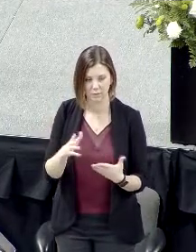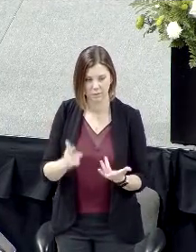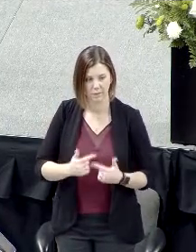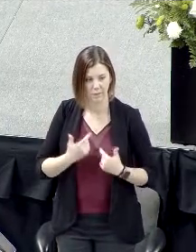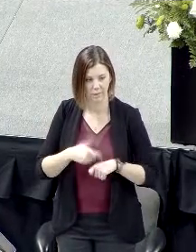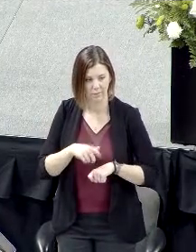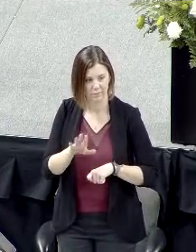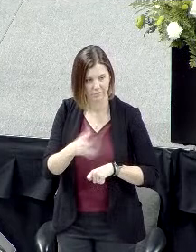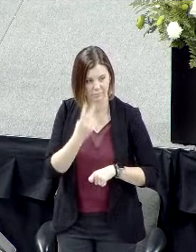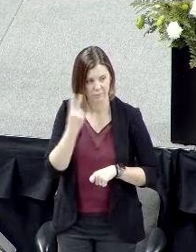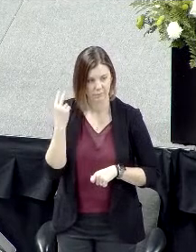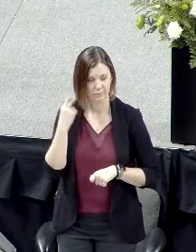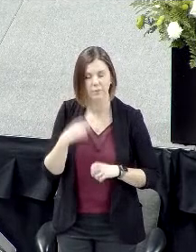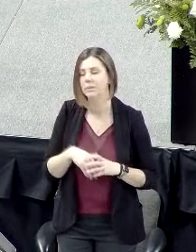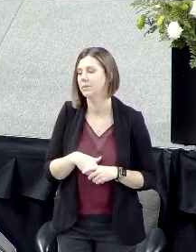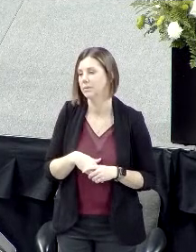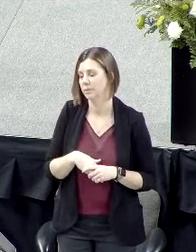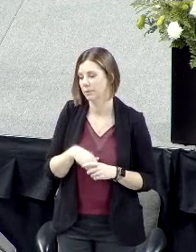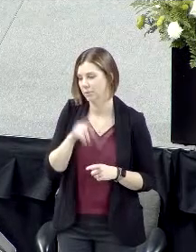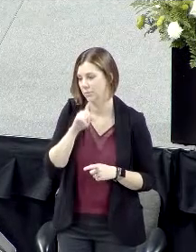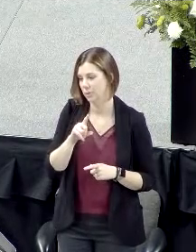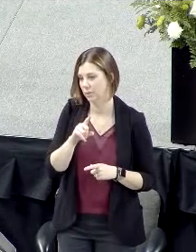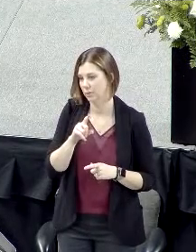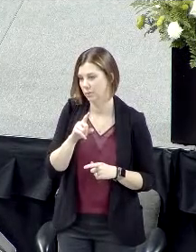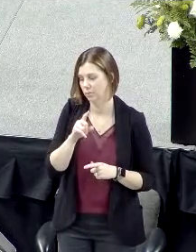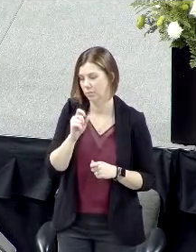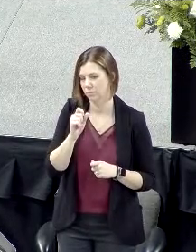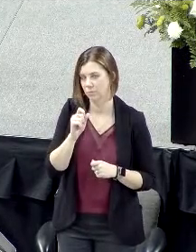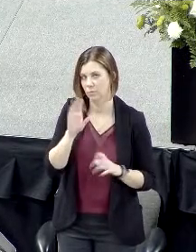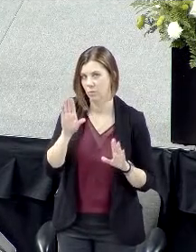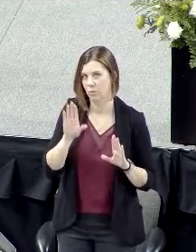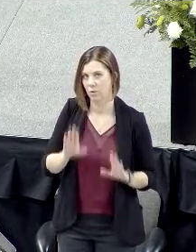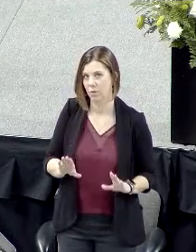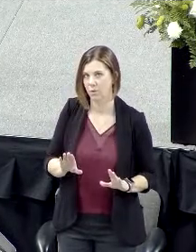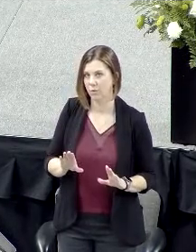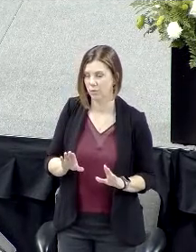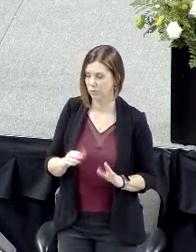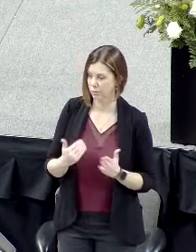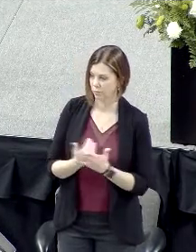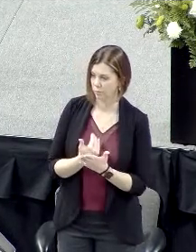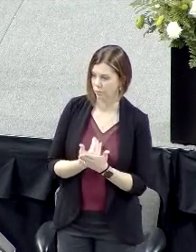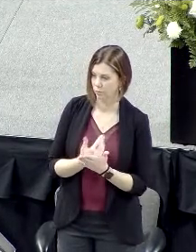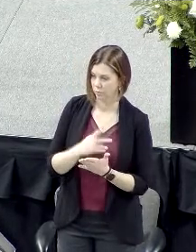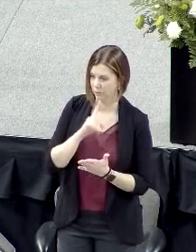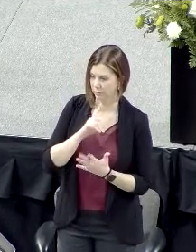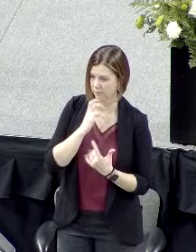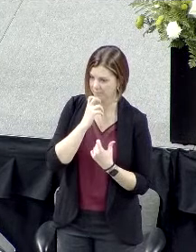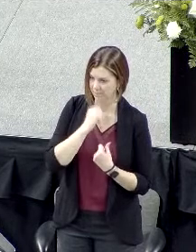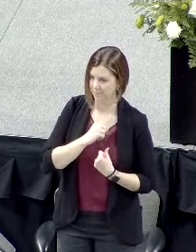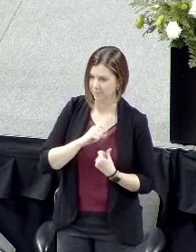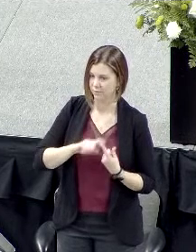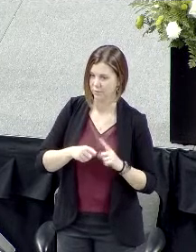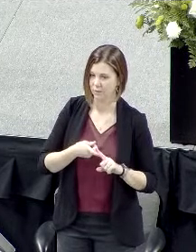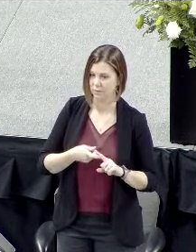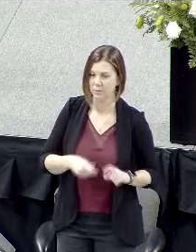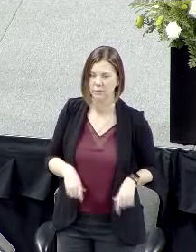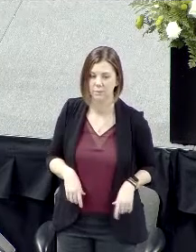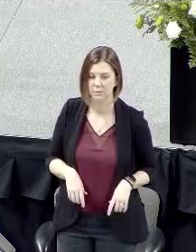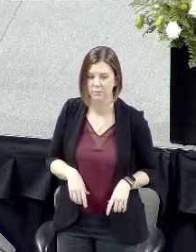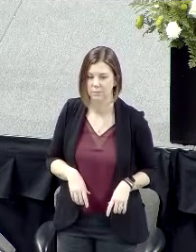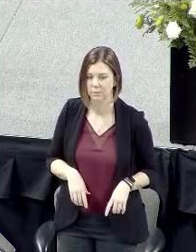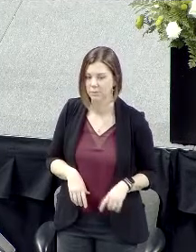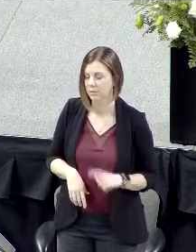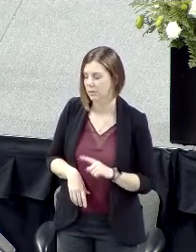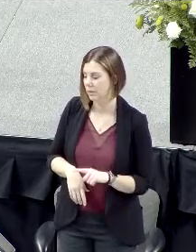memories, and wonderful, new, meaningful friendships. Once heard a quote that said, "The